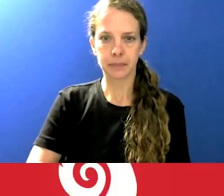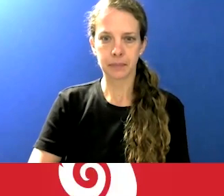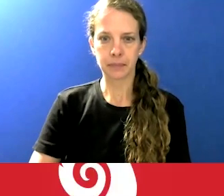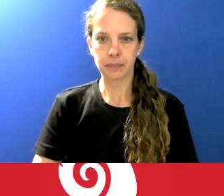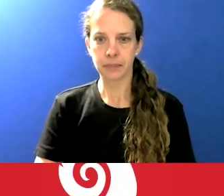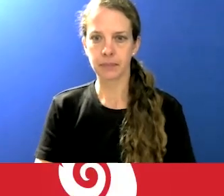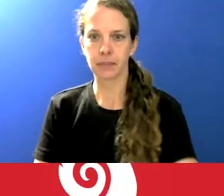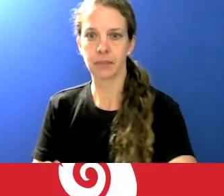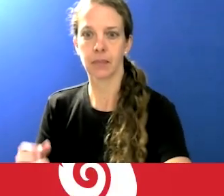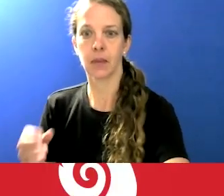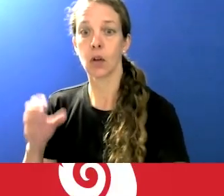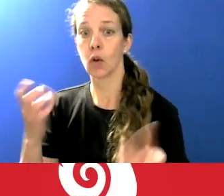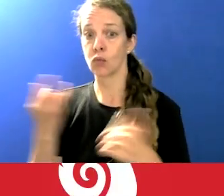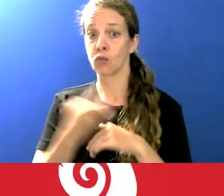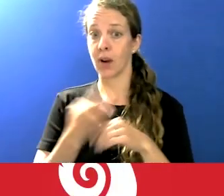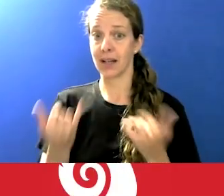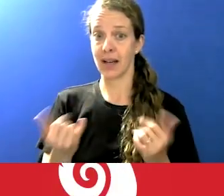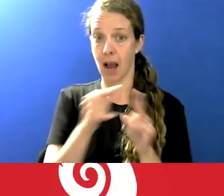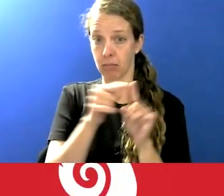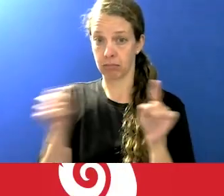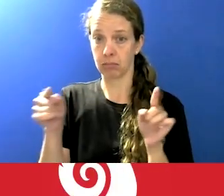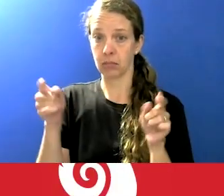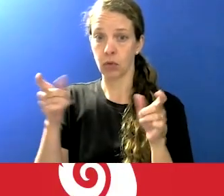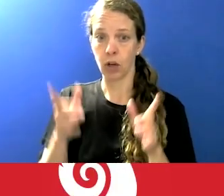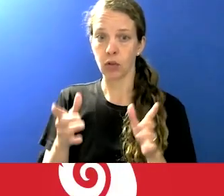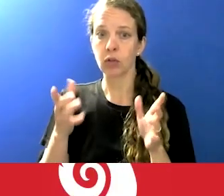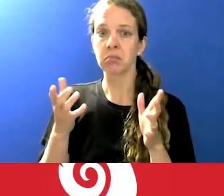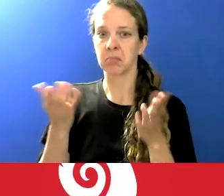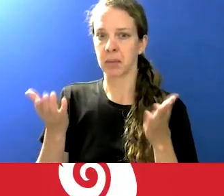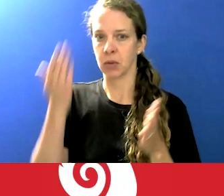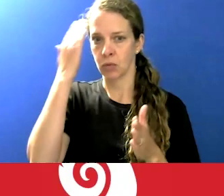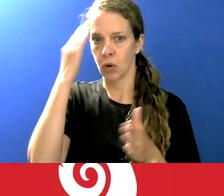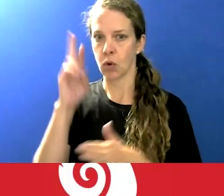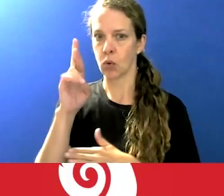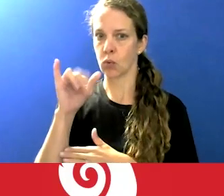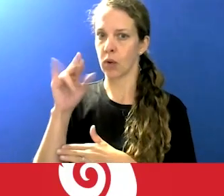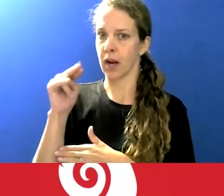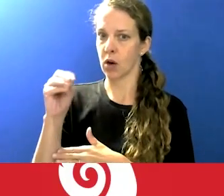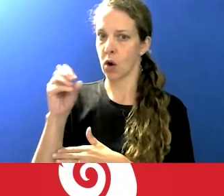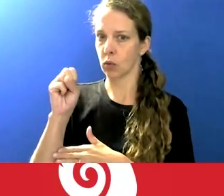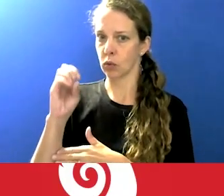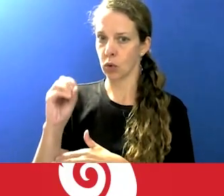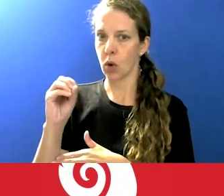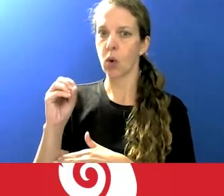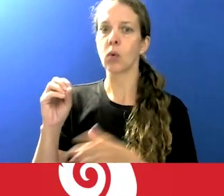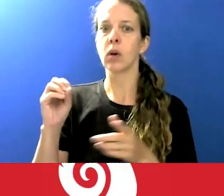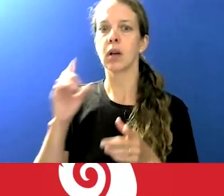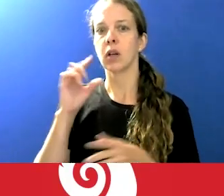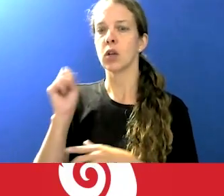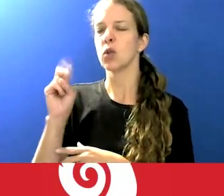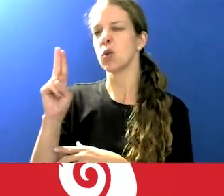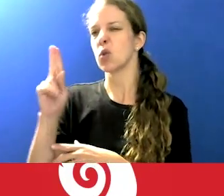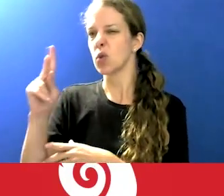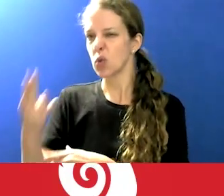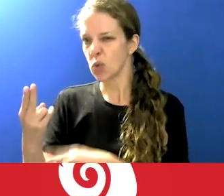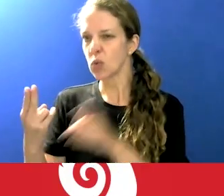So as of right now, we have our director, Ben Reynoso, as many of you might know him, our other counselor as well, Hersuka Raj, he goes by Suk, our